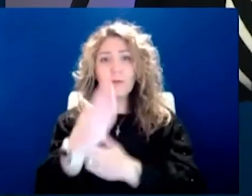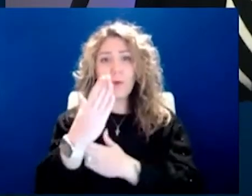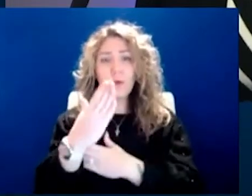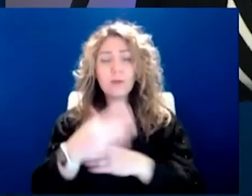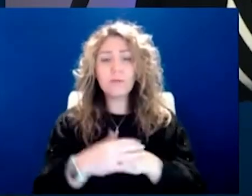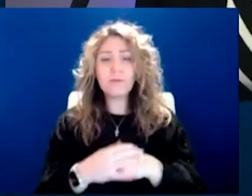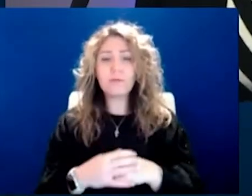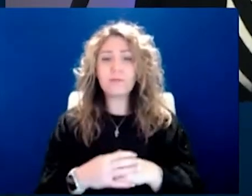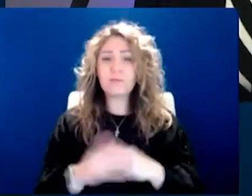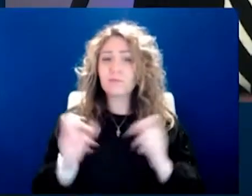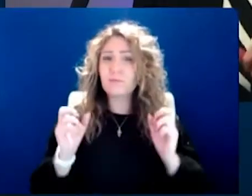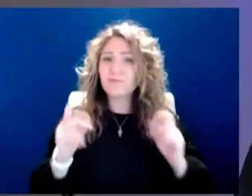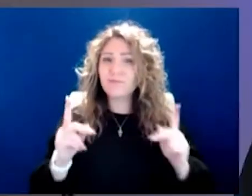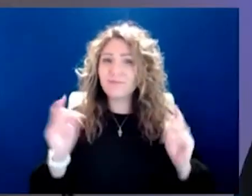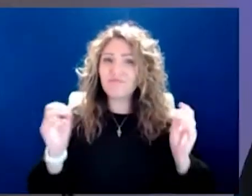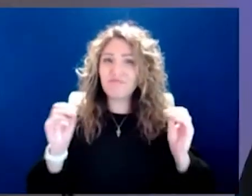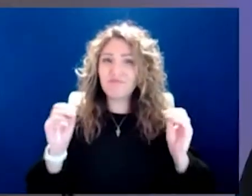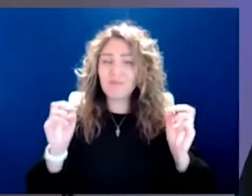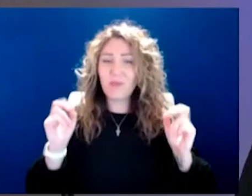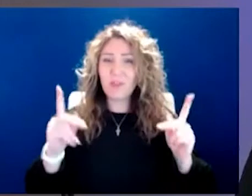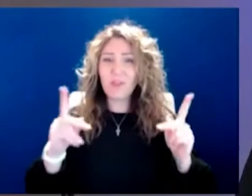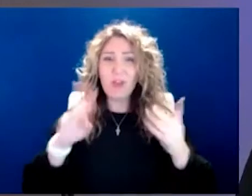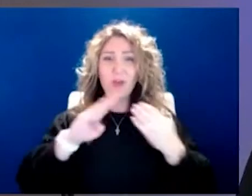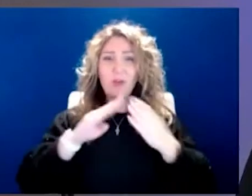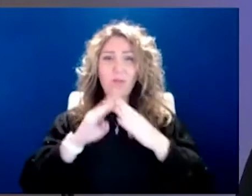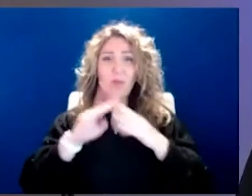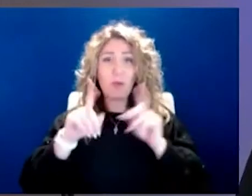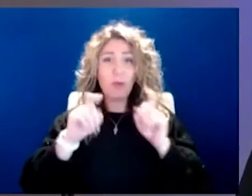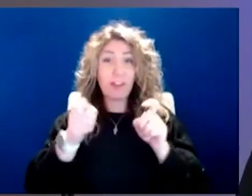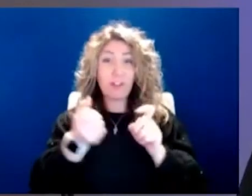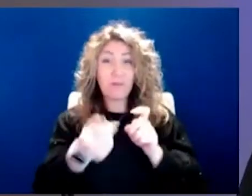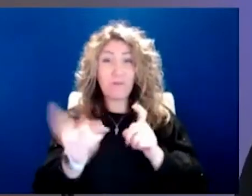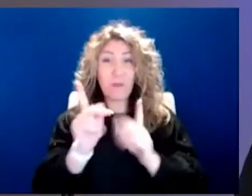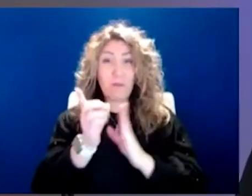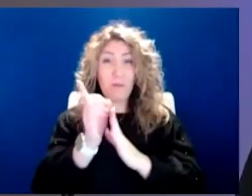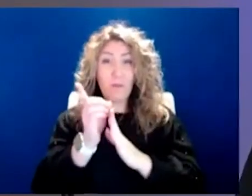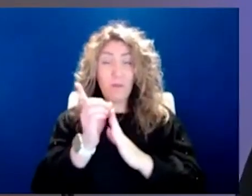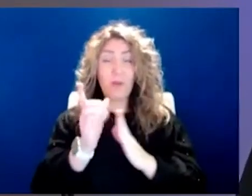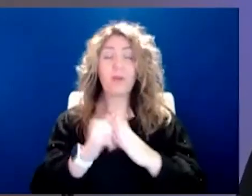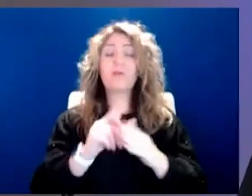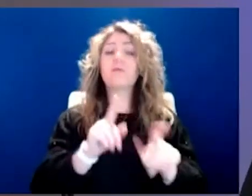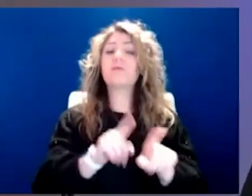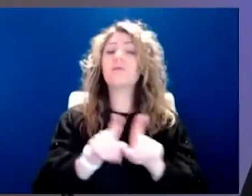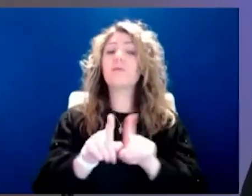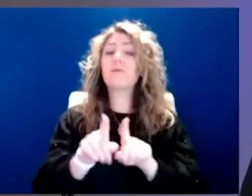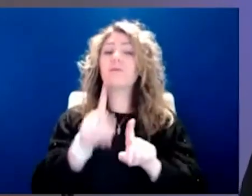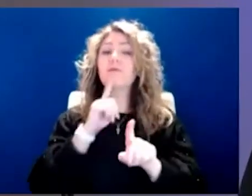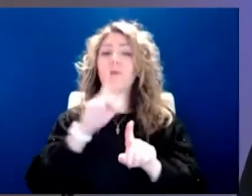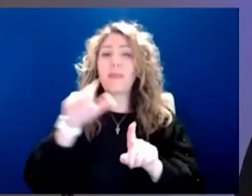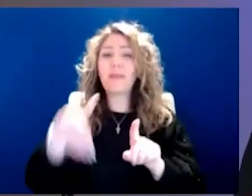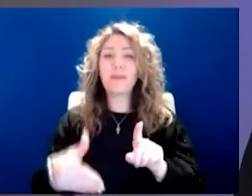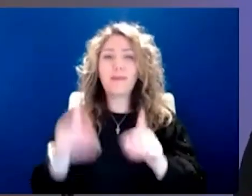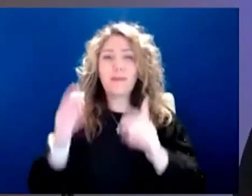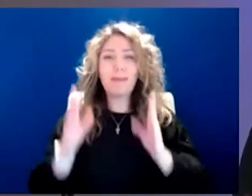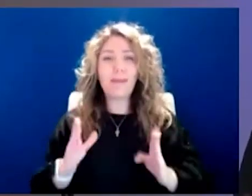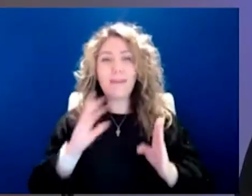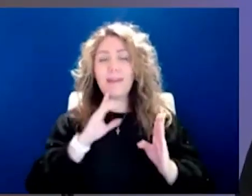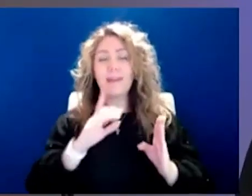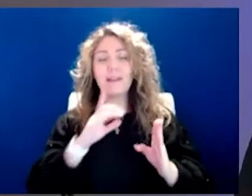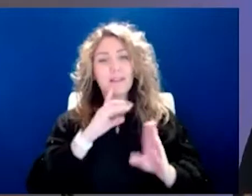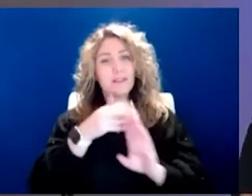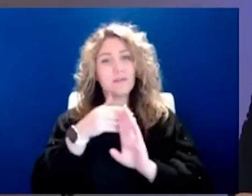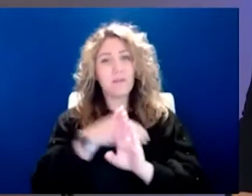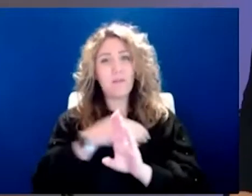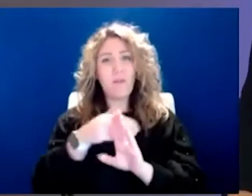Okay, we do not. So we're going to get to our community questions here in just a few moments, and we're also going to get to our guests. But before we do that, we want to set up